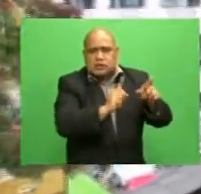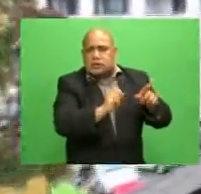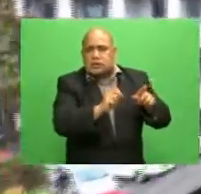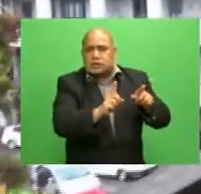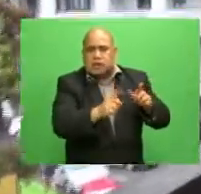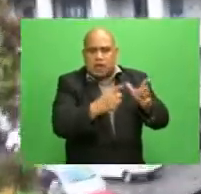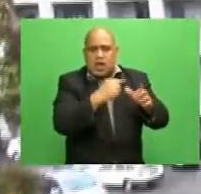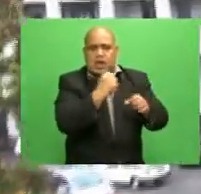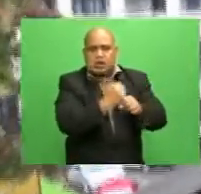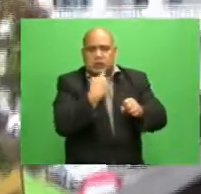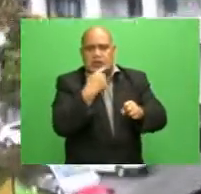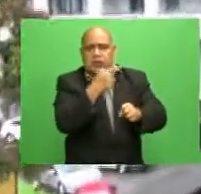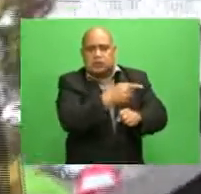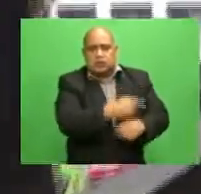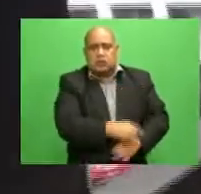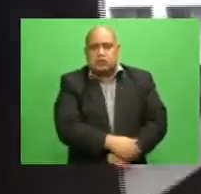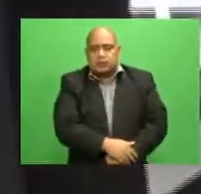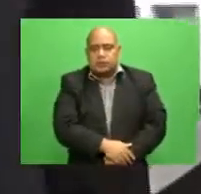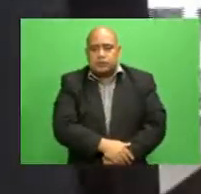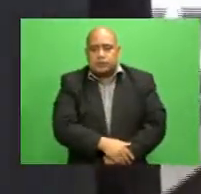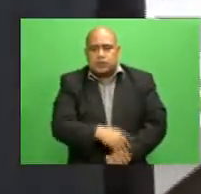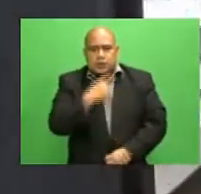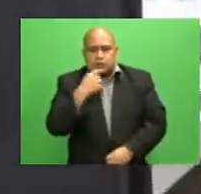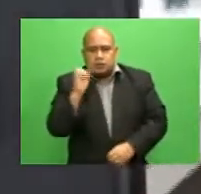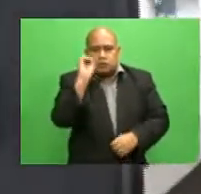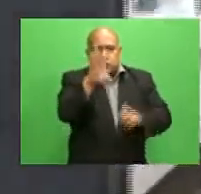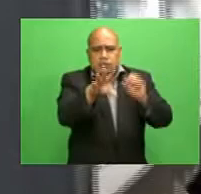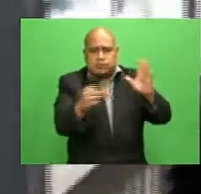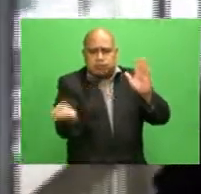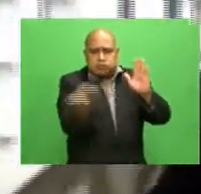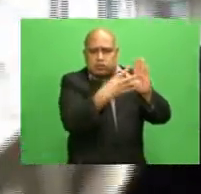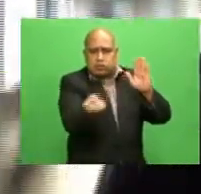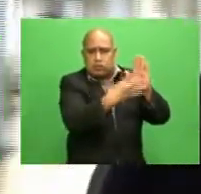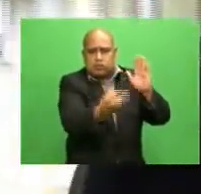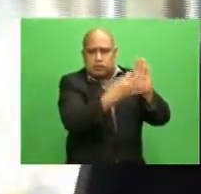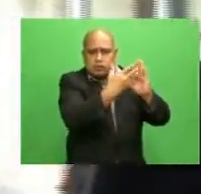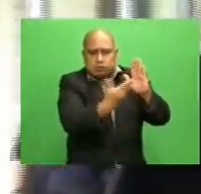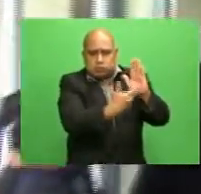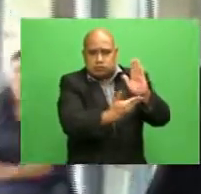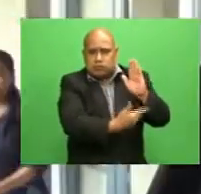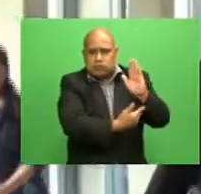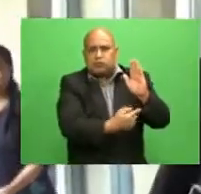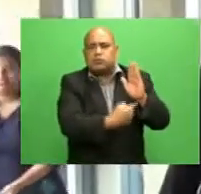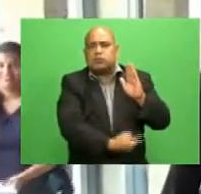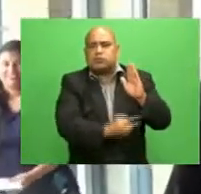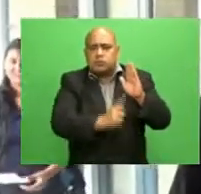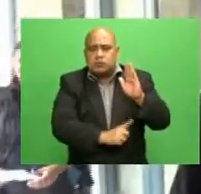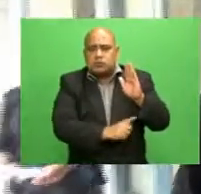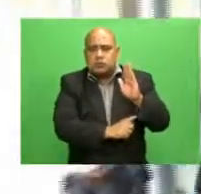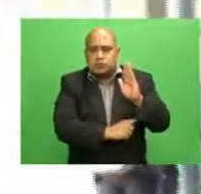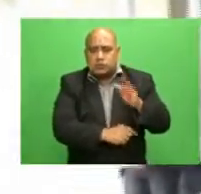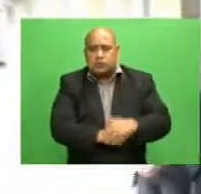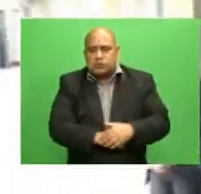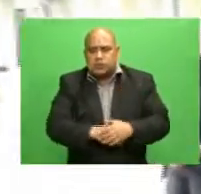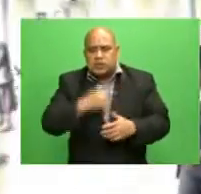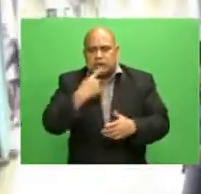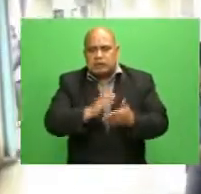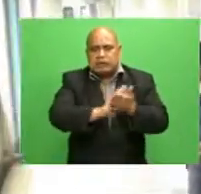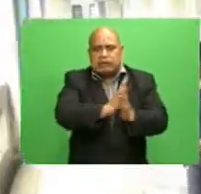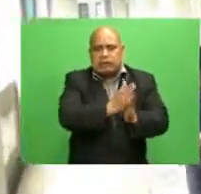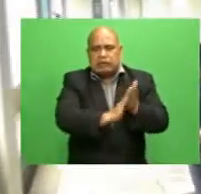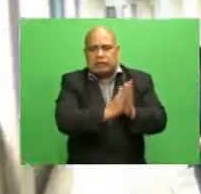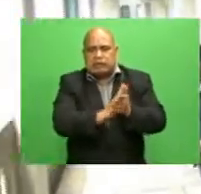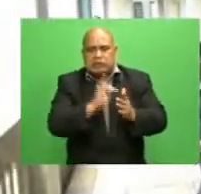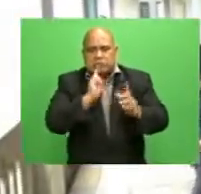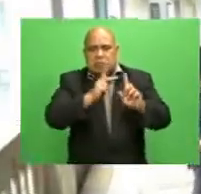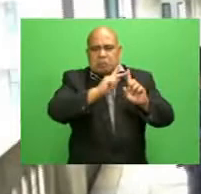alleged Ravindra Singh posted an unsubstantiated article entitled Regime Dirty Politics on his Facebook